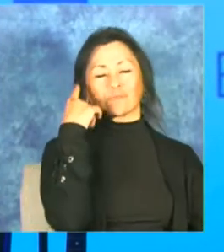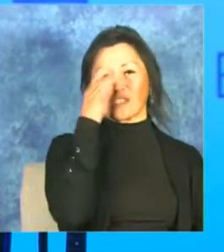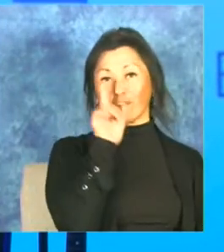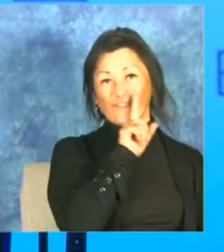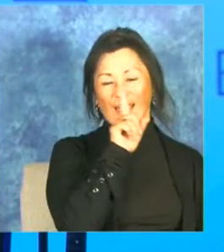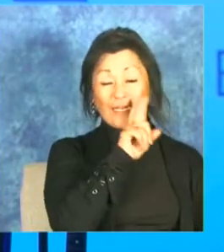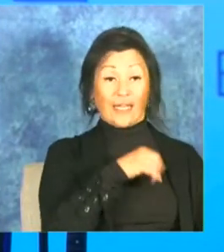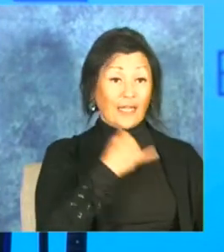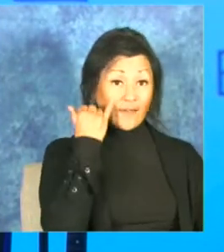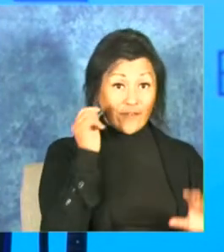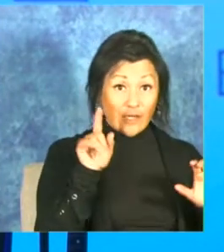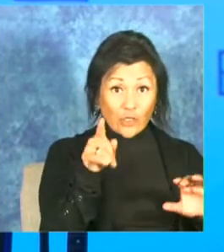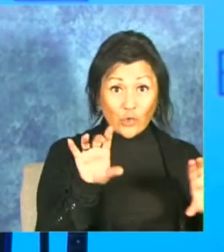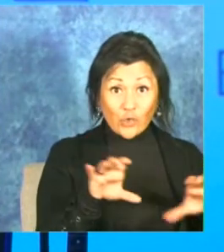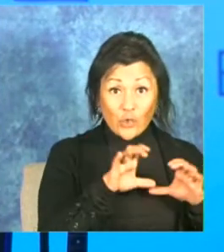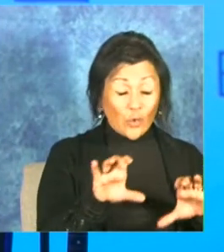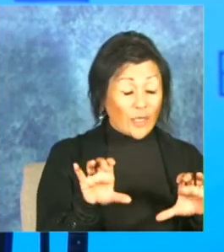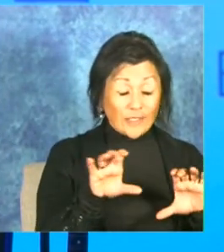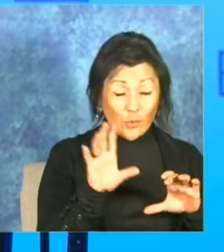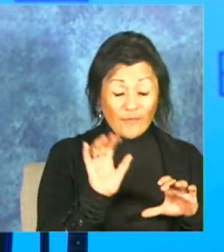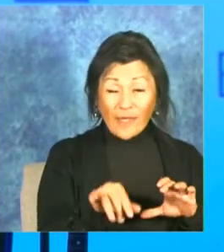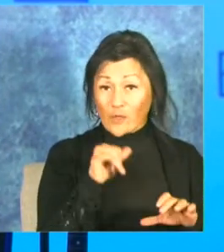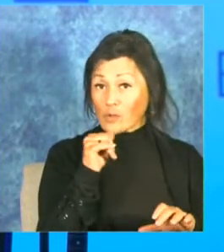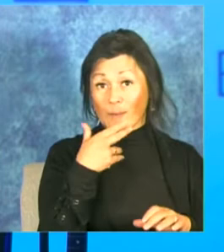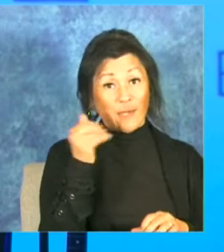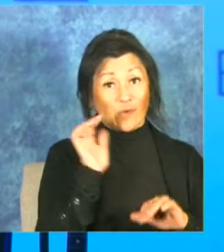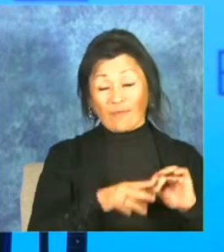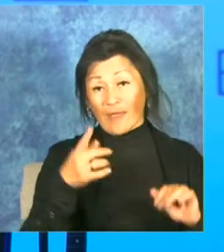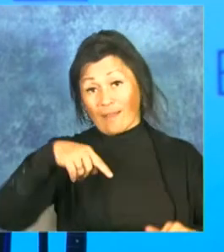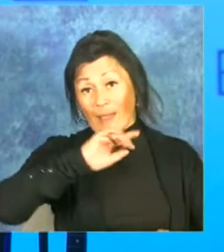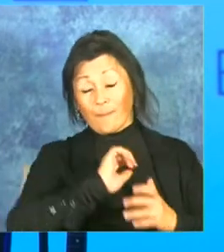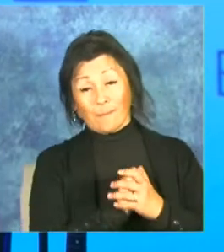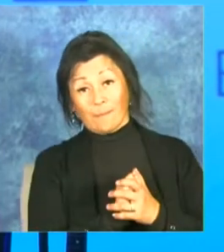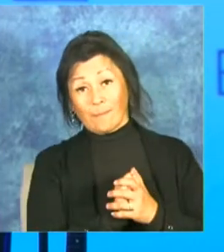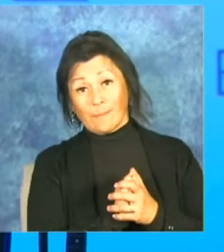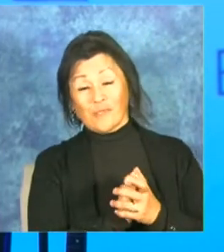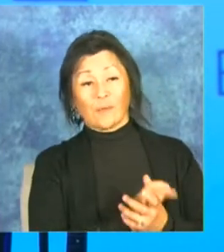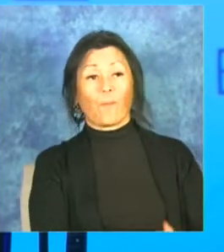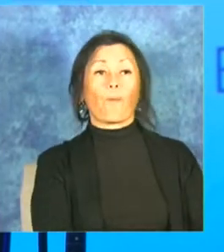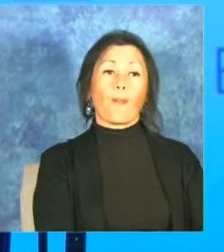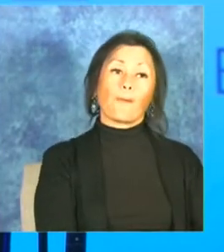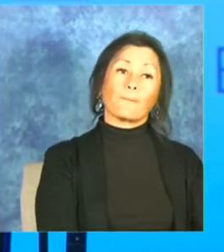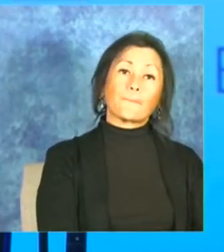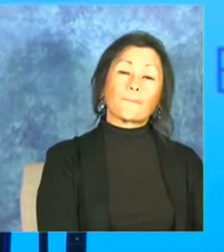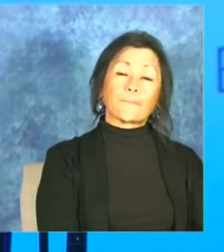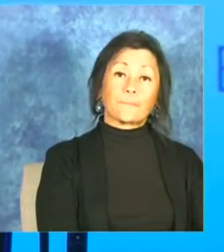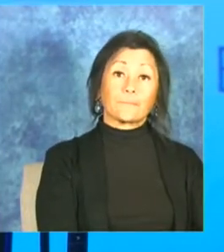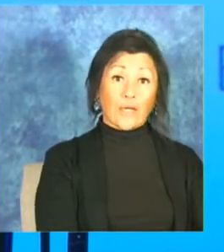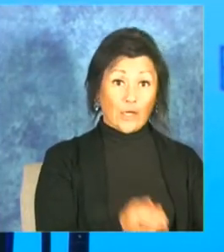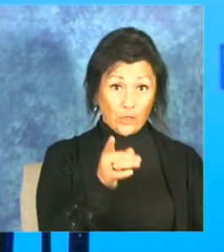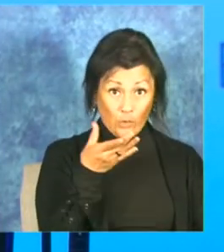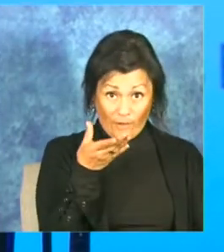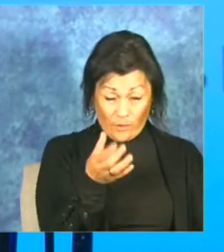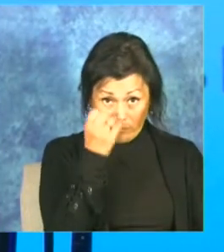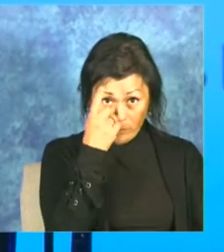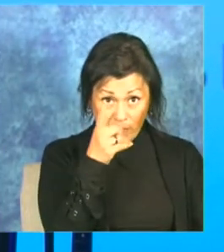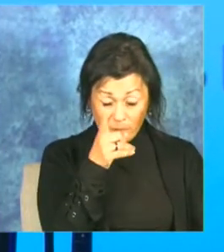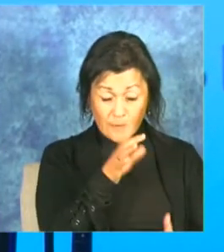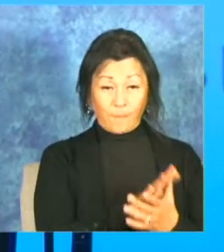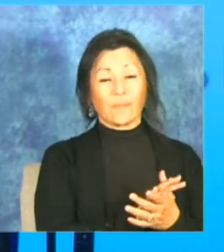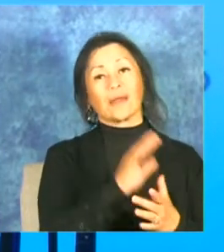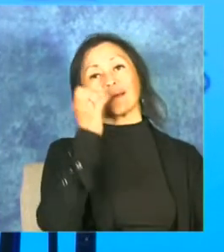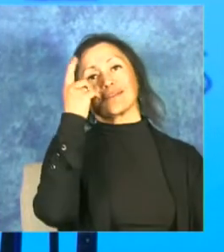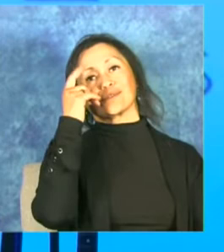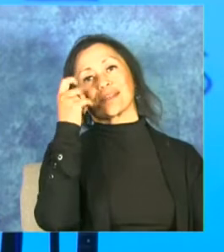And if you're doing that, you're no better than they are. Hello, are you there? Oh, my. You need